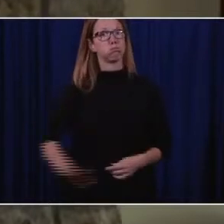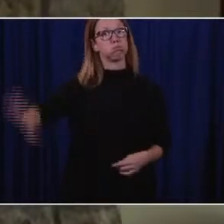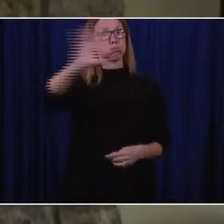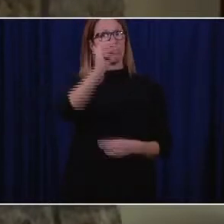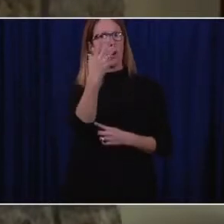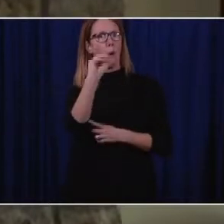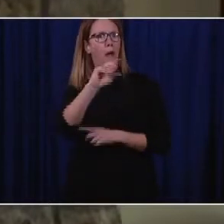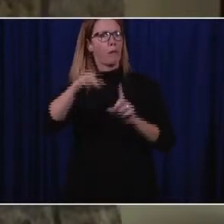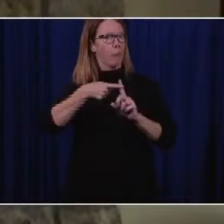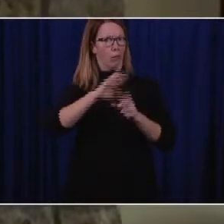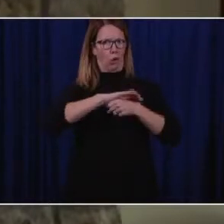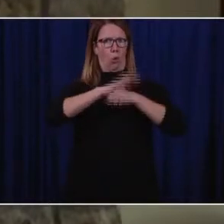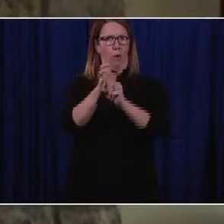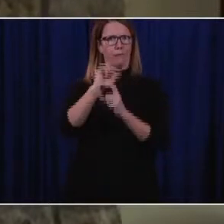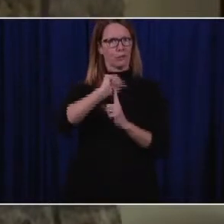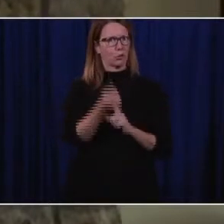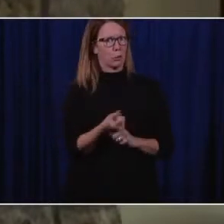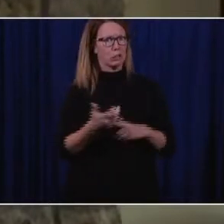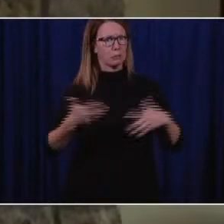COVID situation?